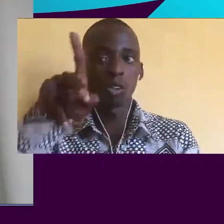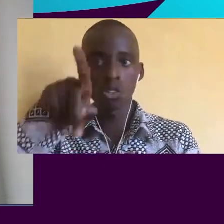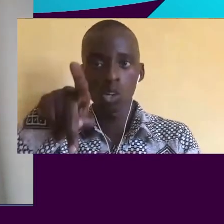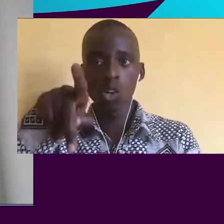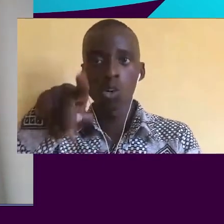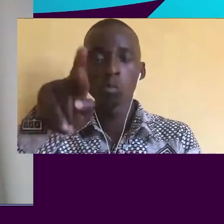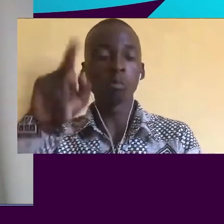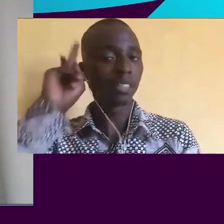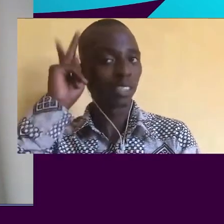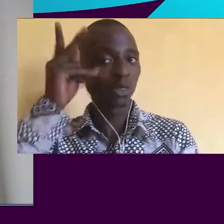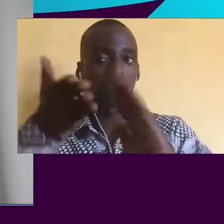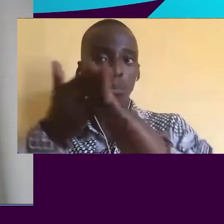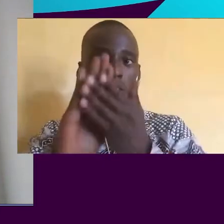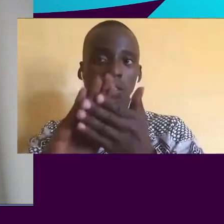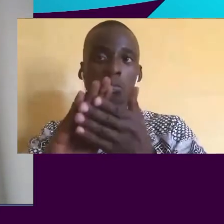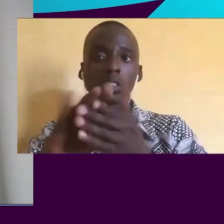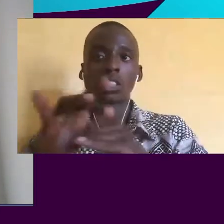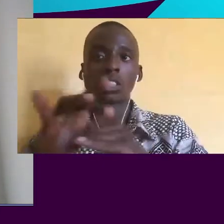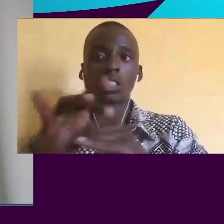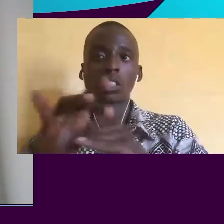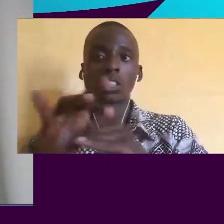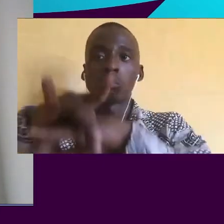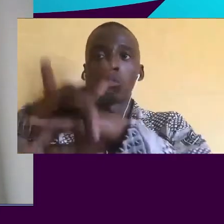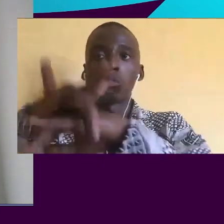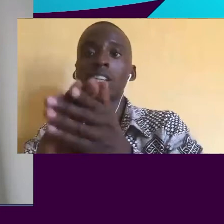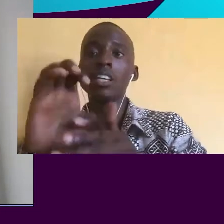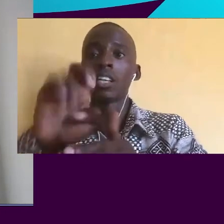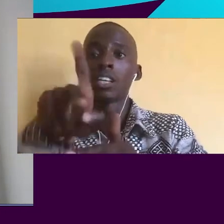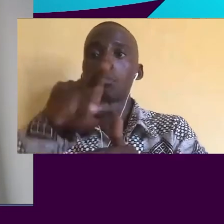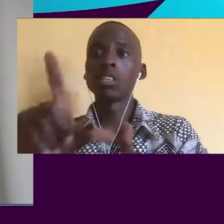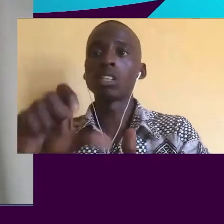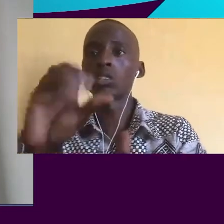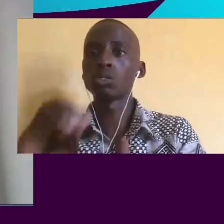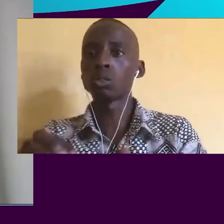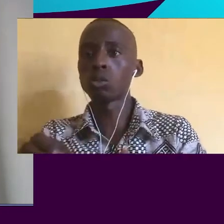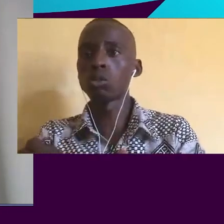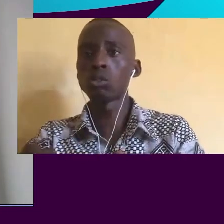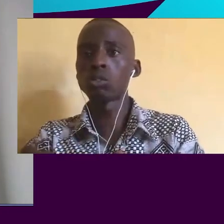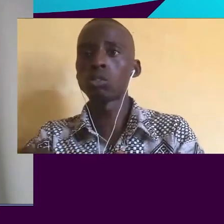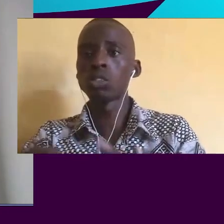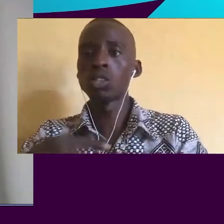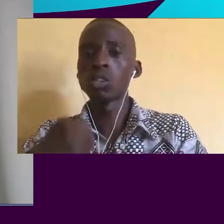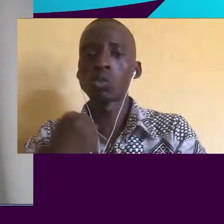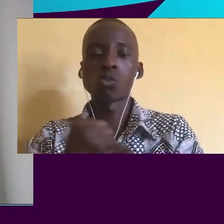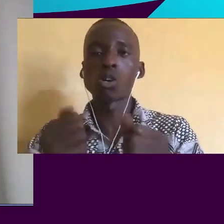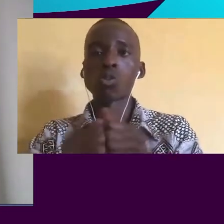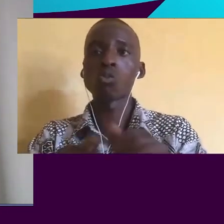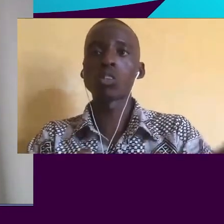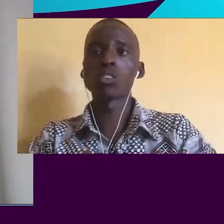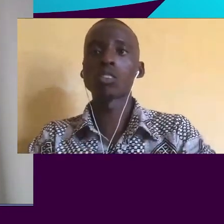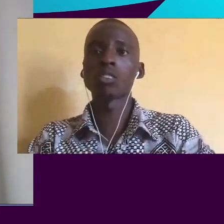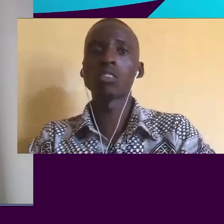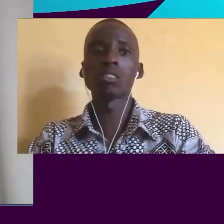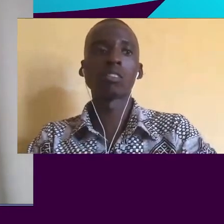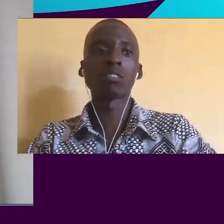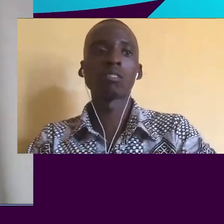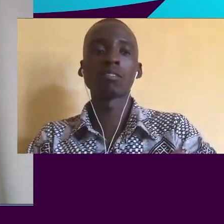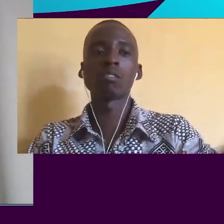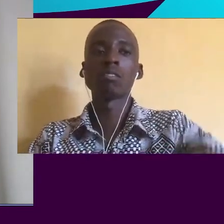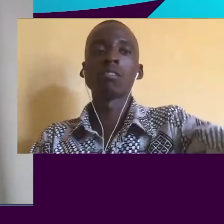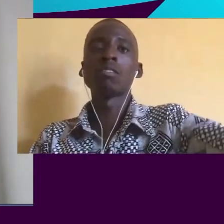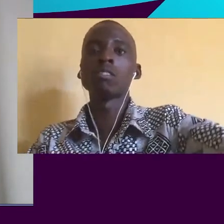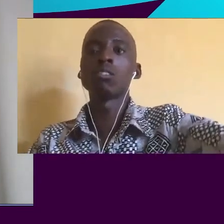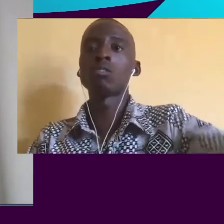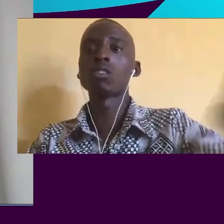British Council and the Premier League. So we work with grassroots coaches and referees to help